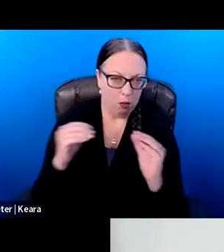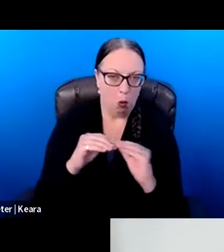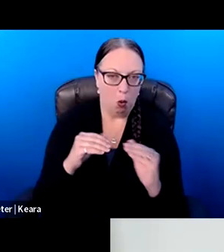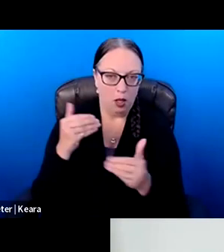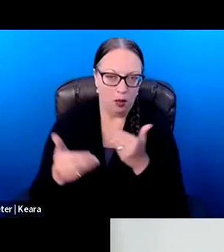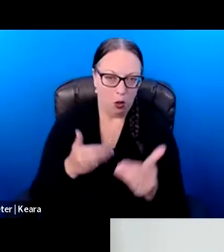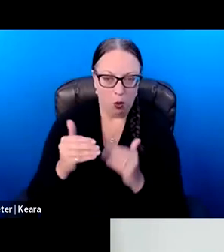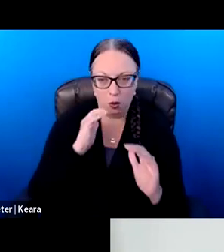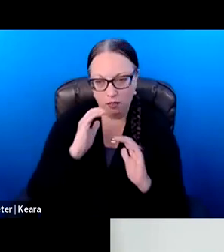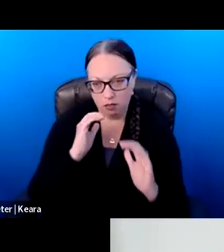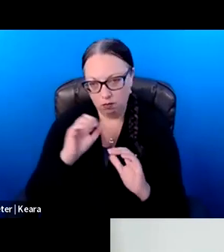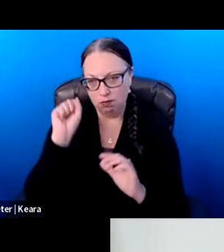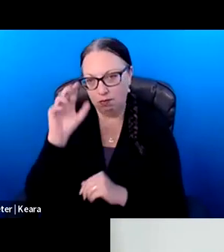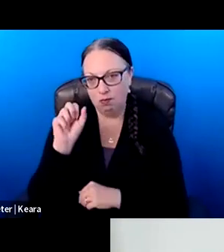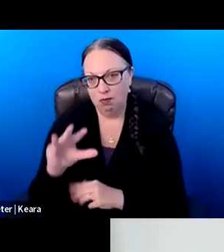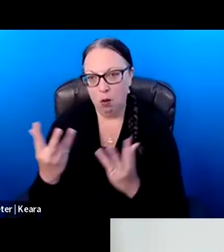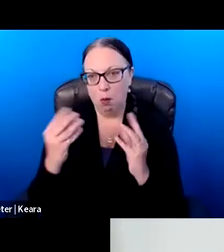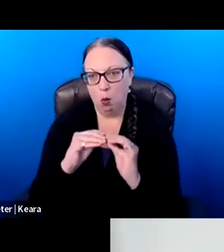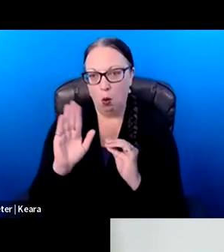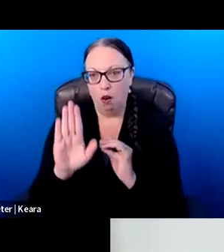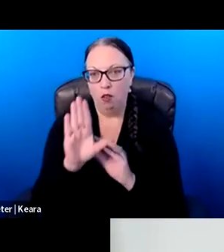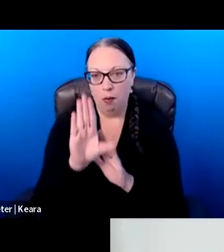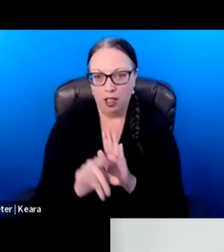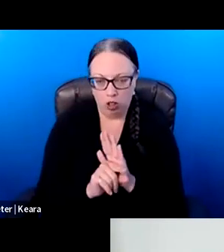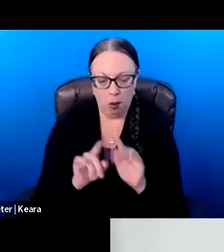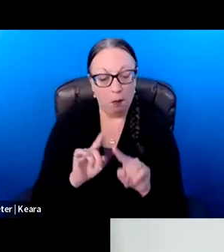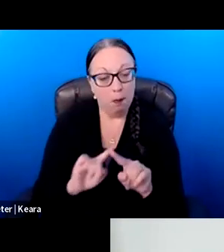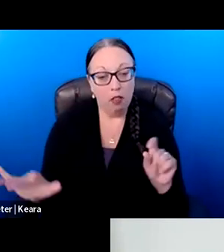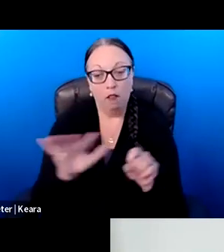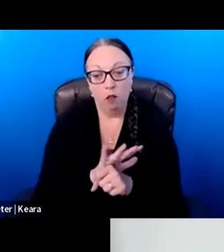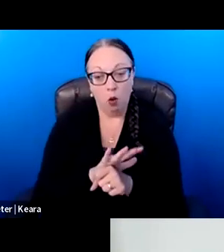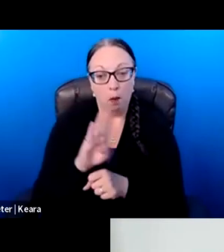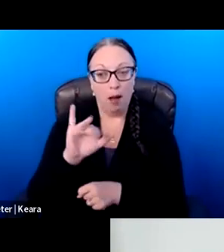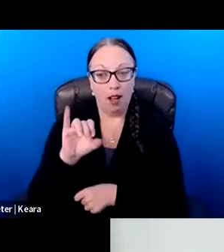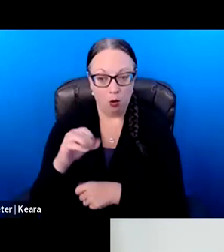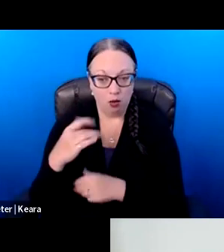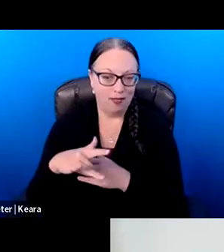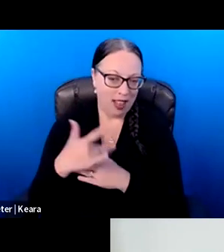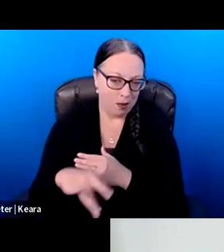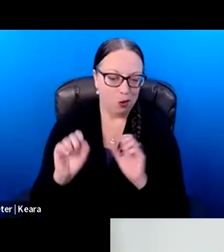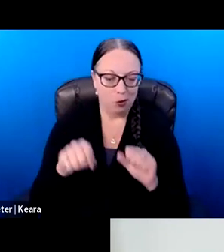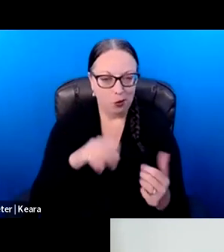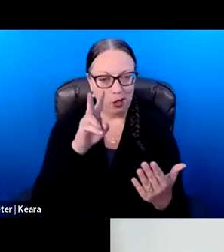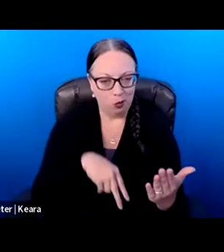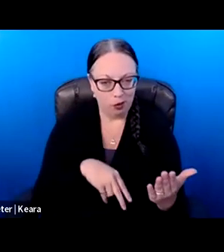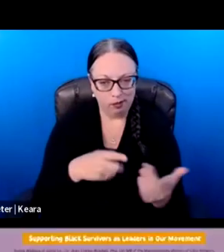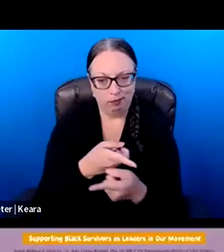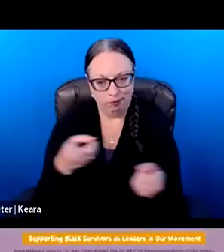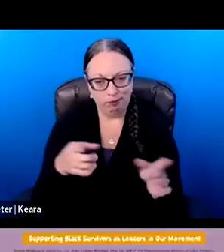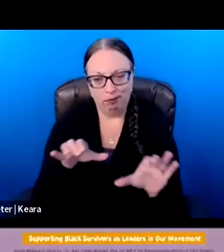some more of your background. But again, their full bios are available, so take a look at those. They do really amazing work.